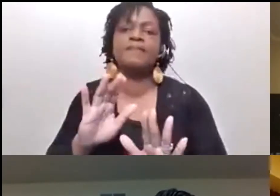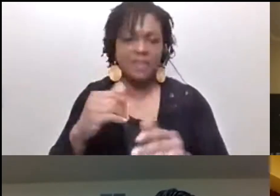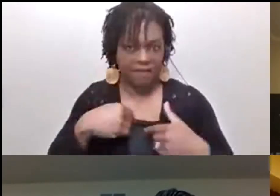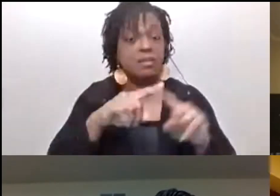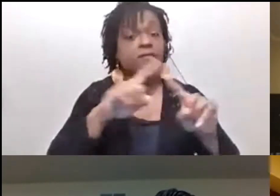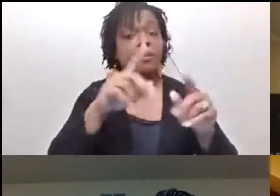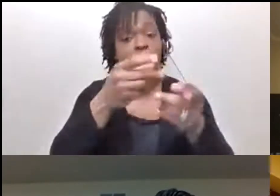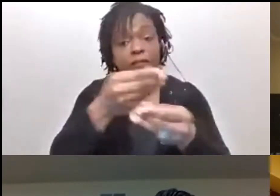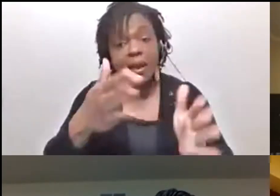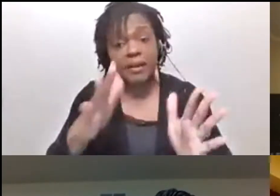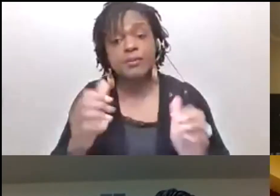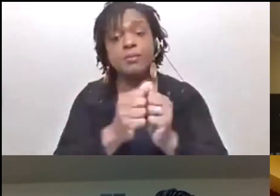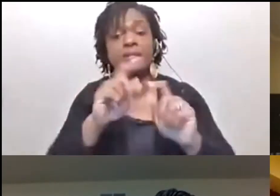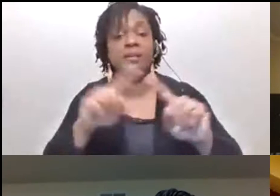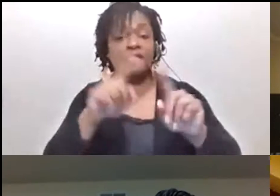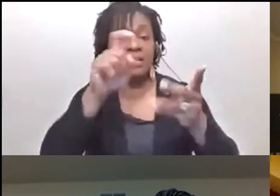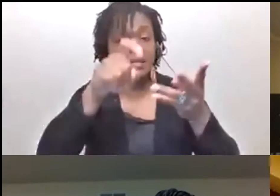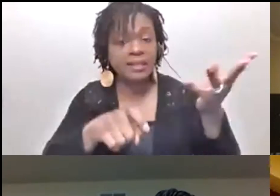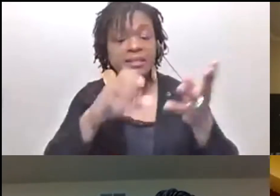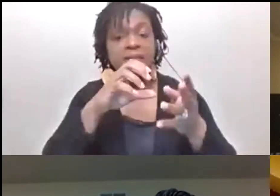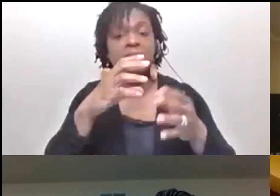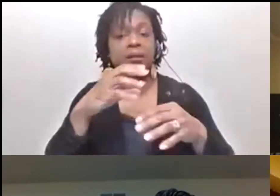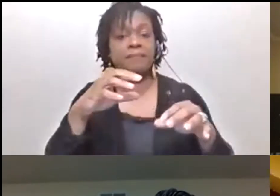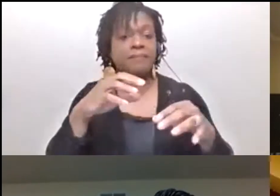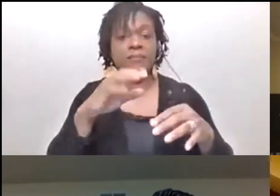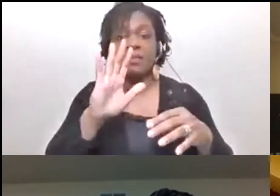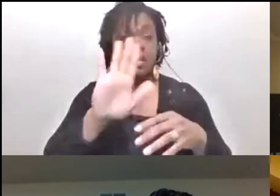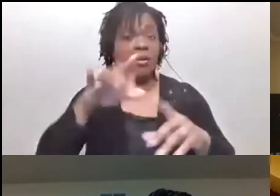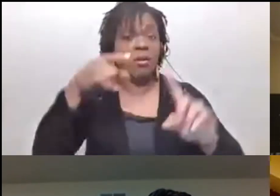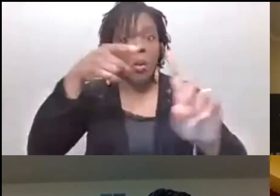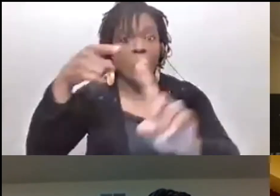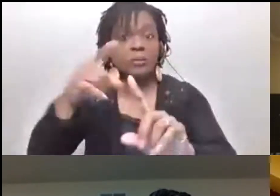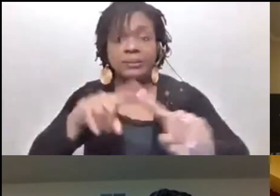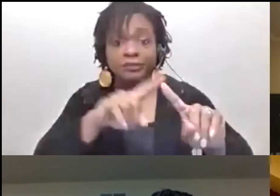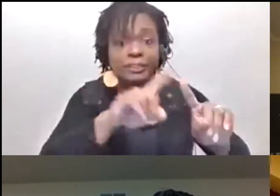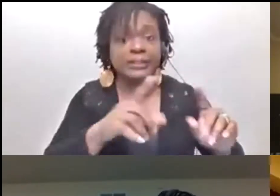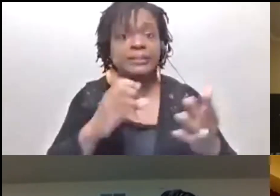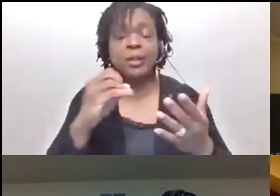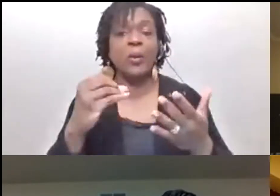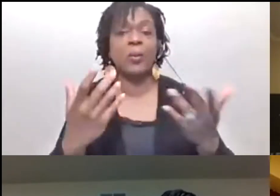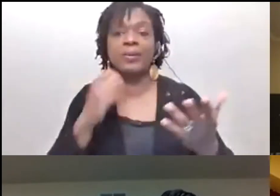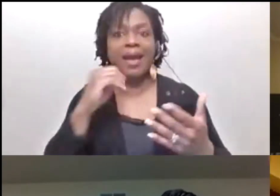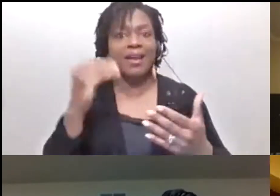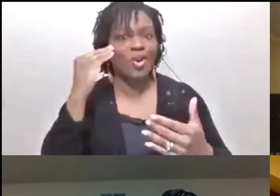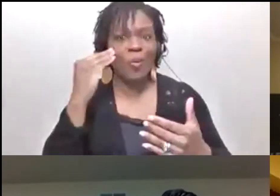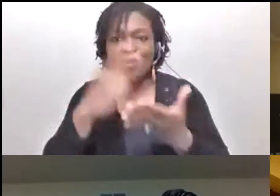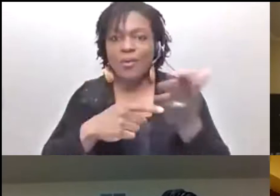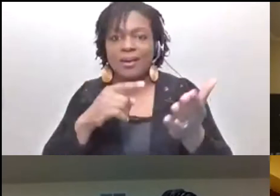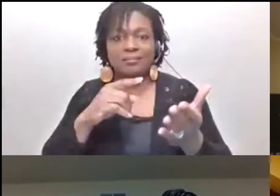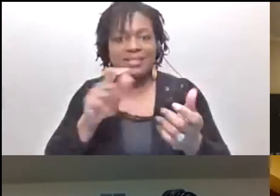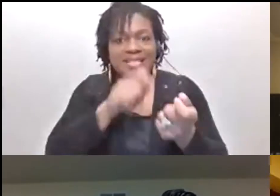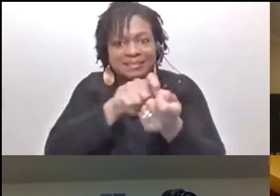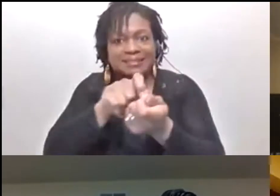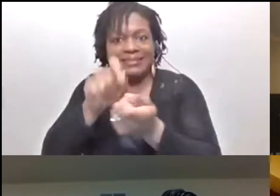and who have done different things. And so just being in, not knowing what that business needs in order to continue